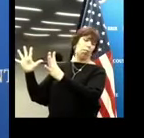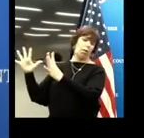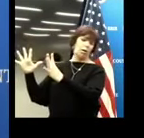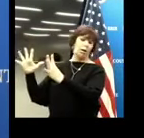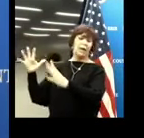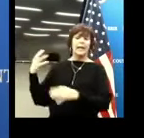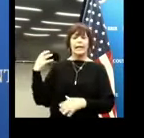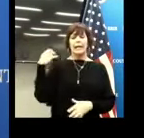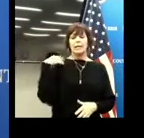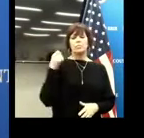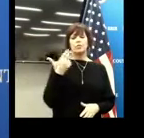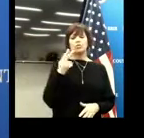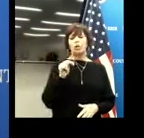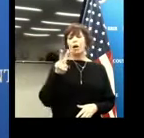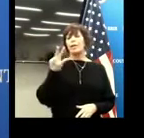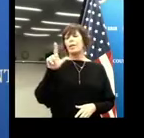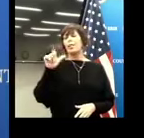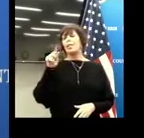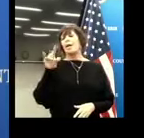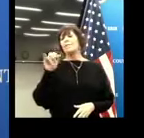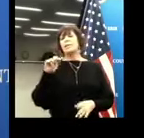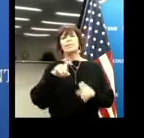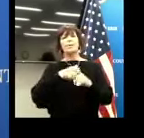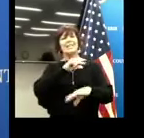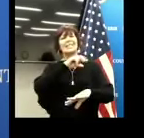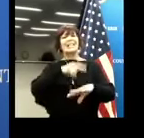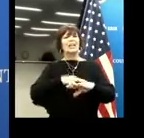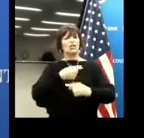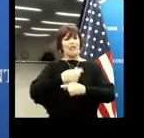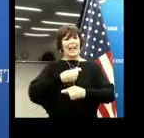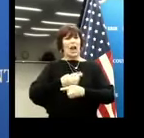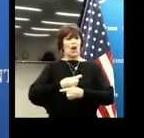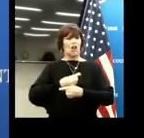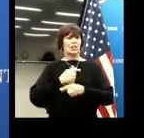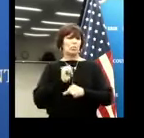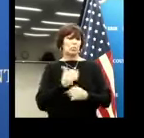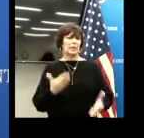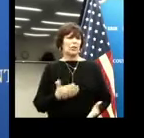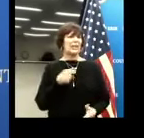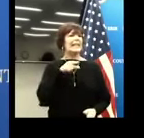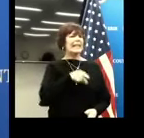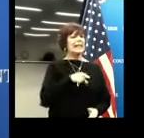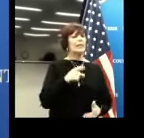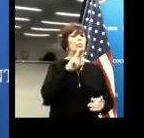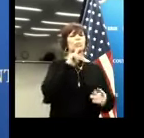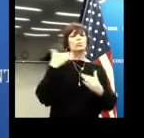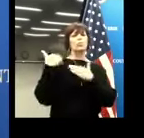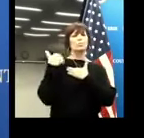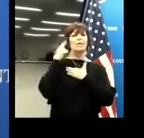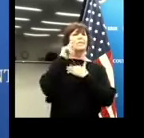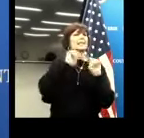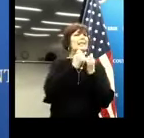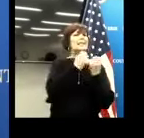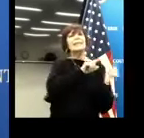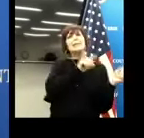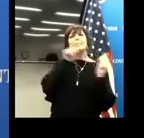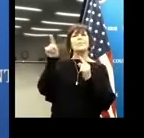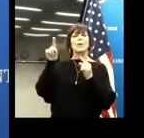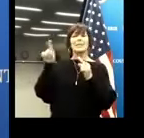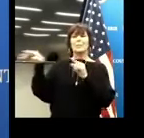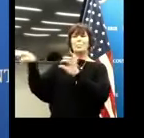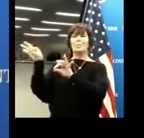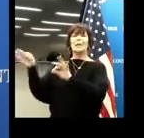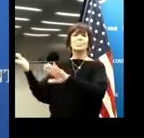Captain Sean Lavin from the New York National Guard is actually an employee of Erie County, and he was the one that was responsible with his team for the body